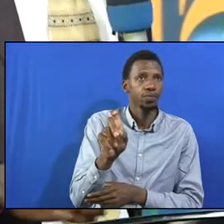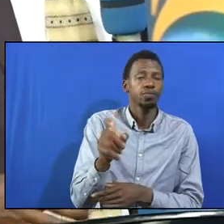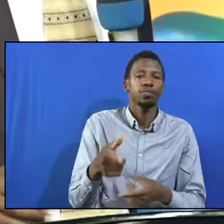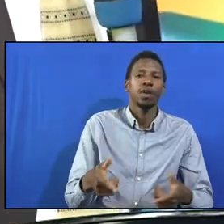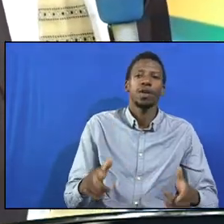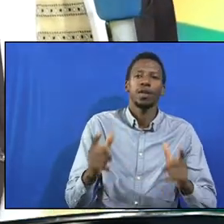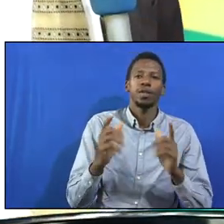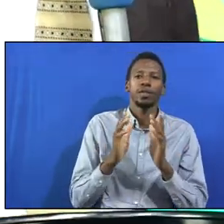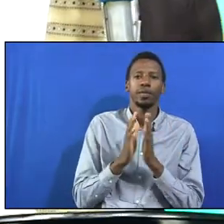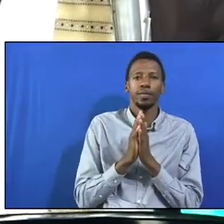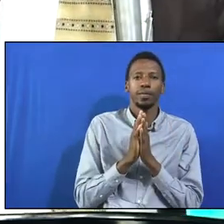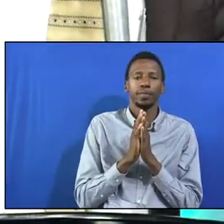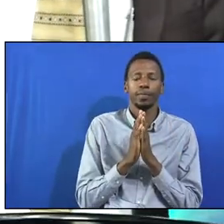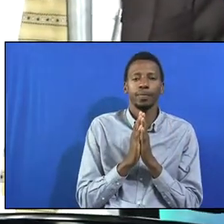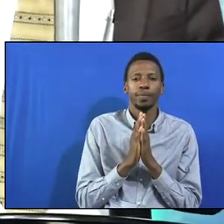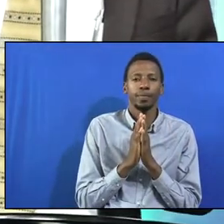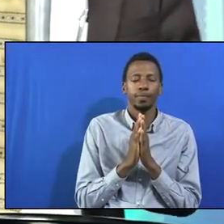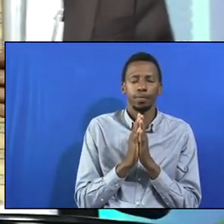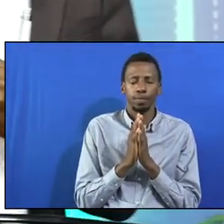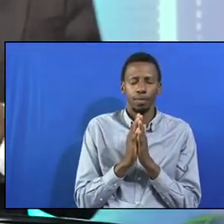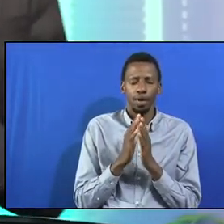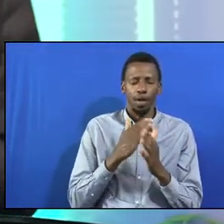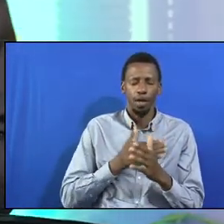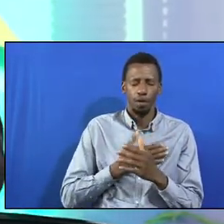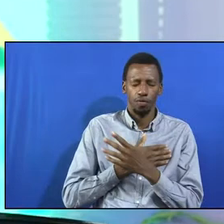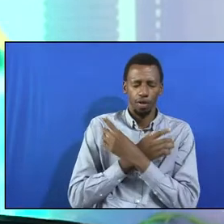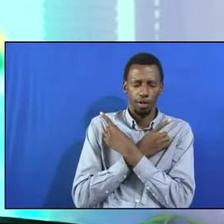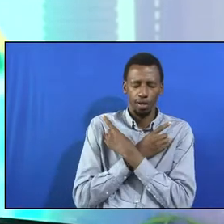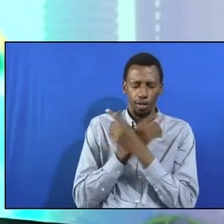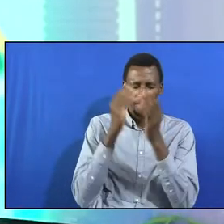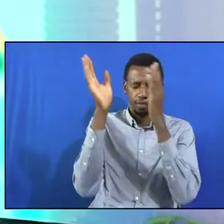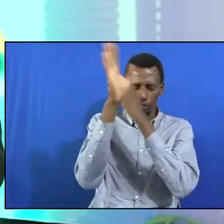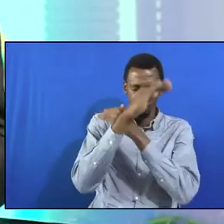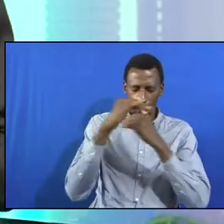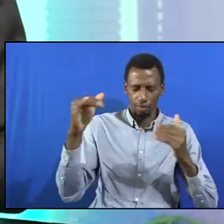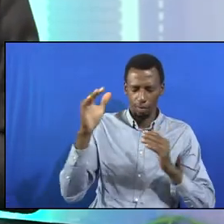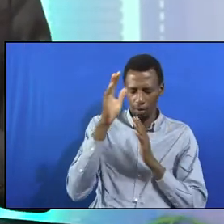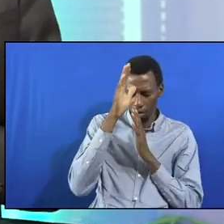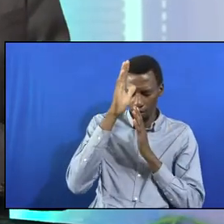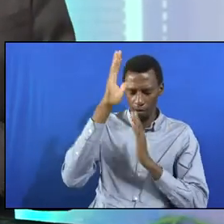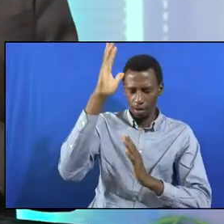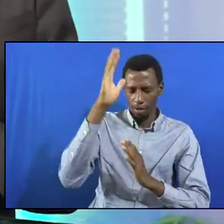Let's pray. Our dear Heavenly Father,